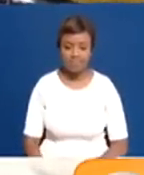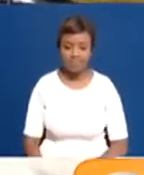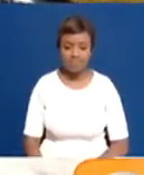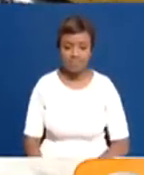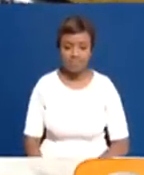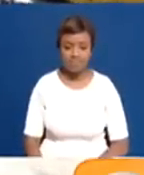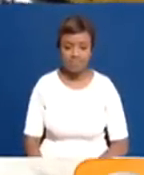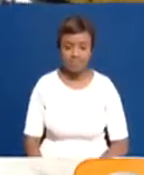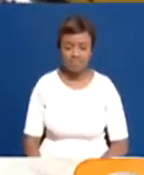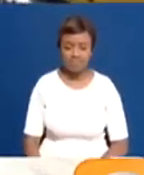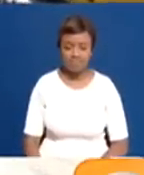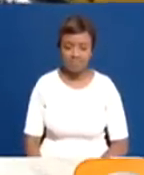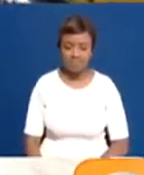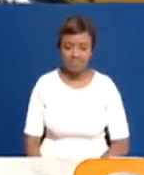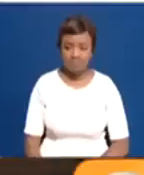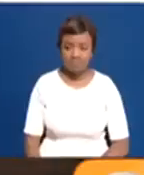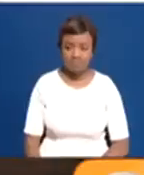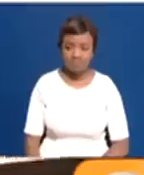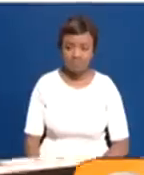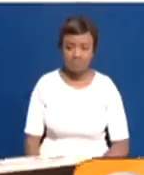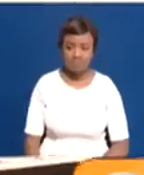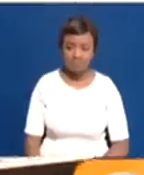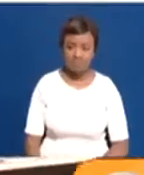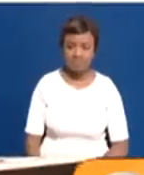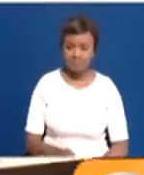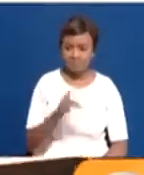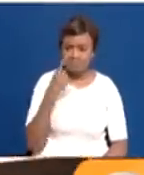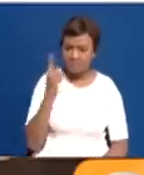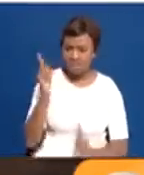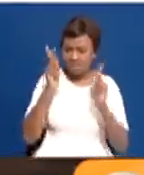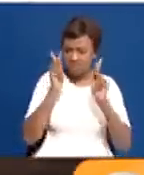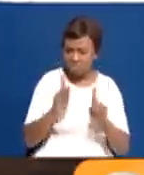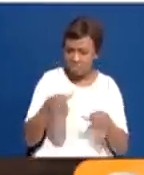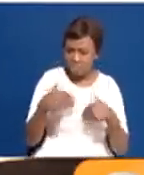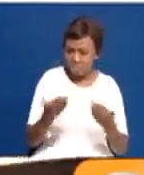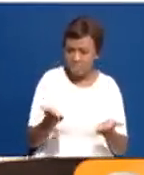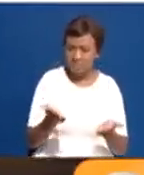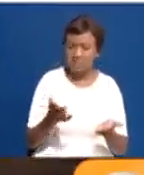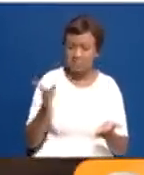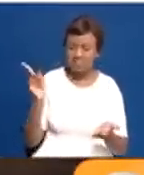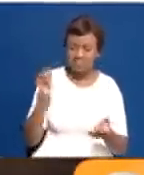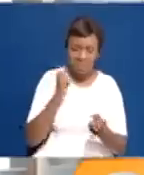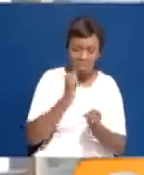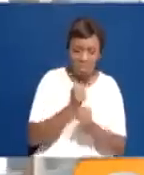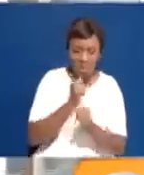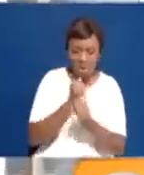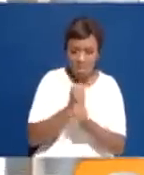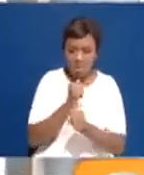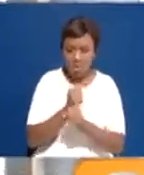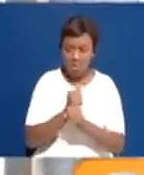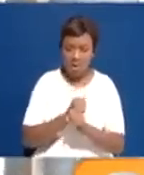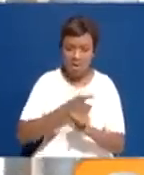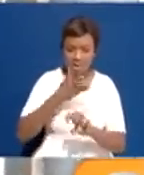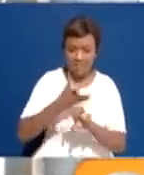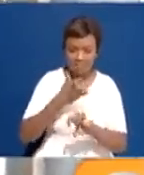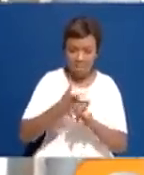About 100 meters from the newly refurbished Kisumu port, workers mold the hard pieces of steel in